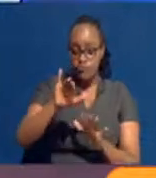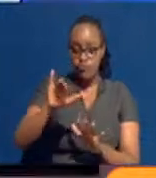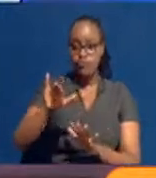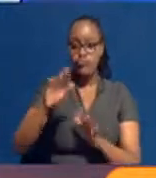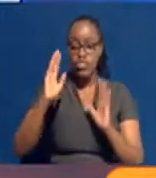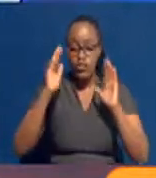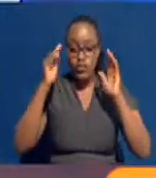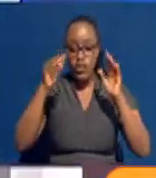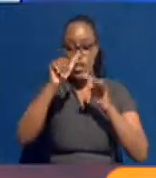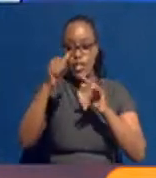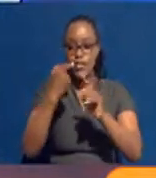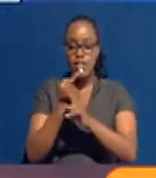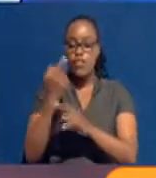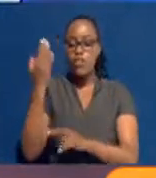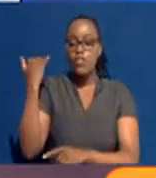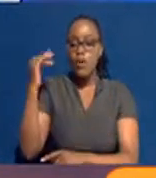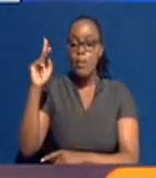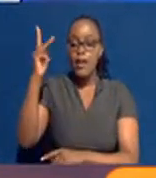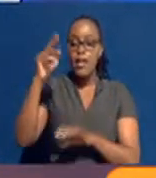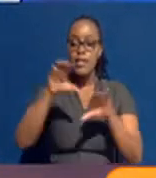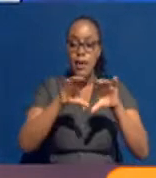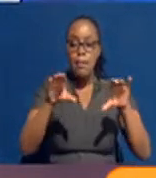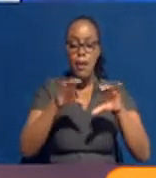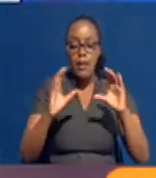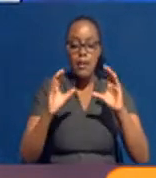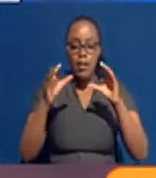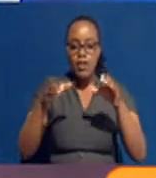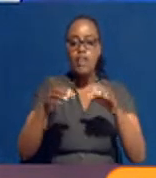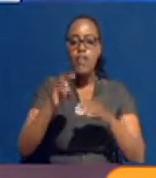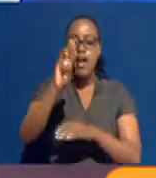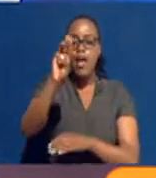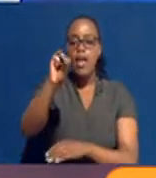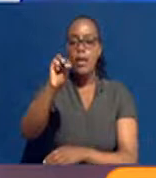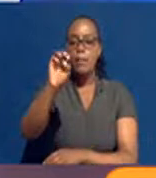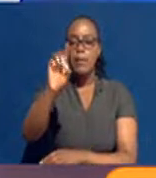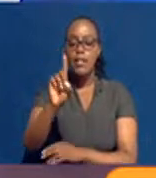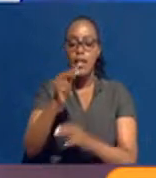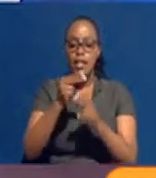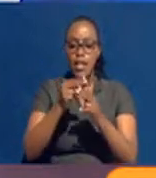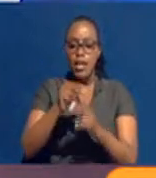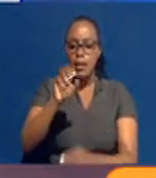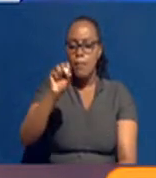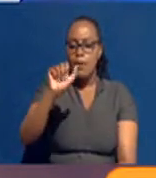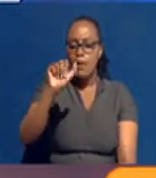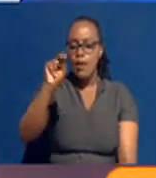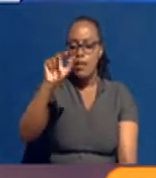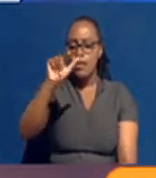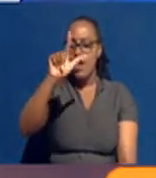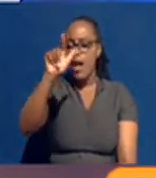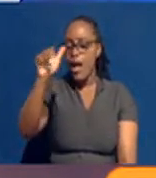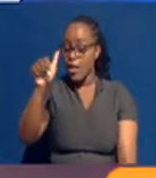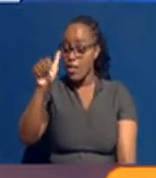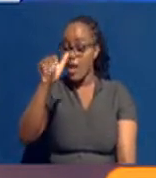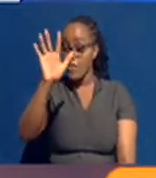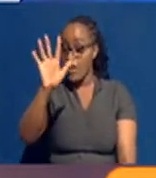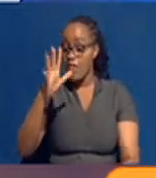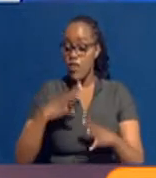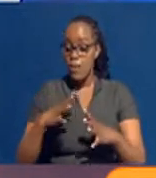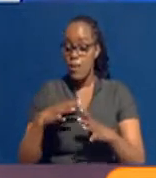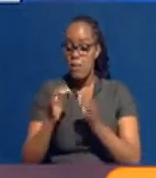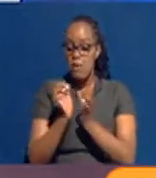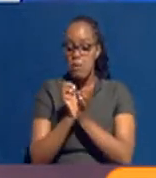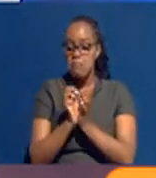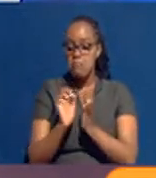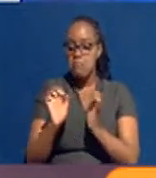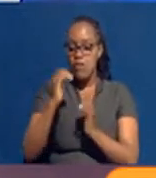gears. Former Kenya Pipeline Company Managing Director Joe Tsang and five others have been acquitted